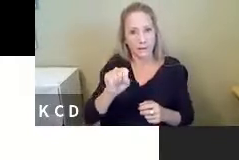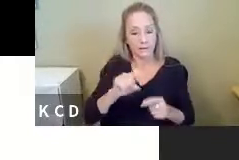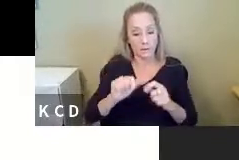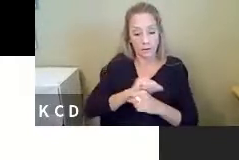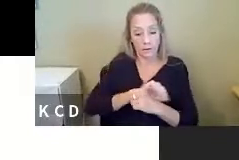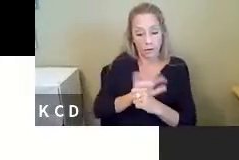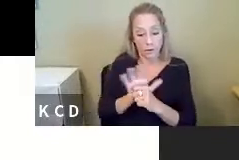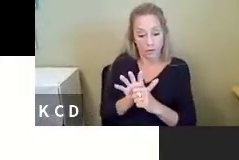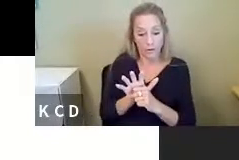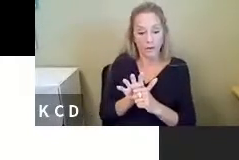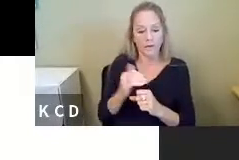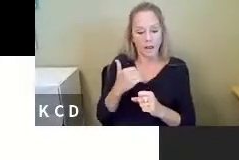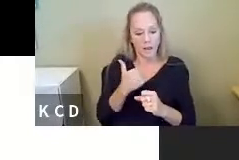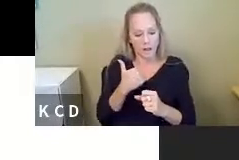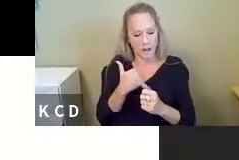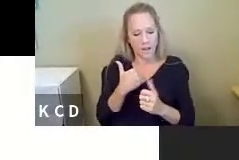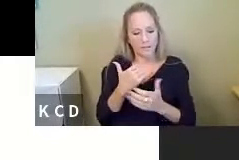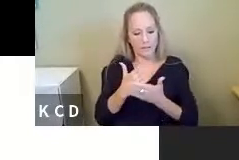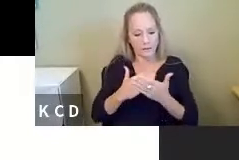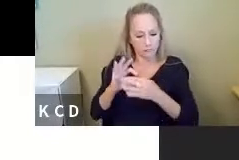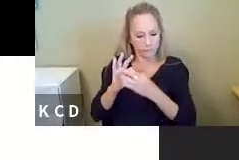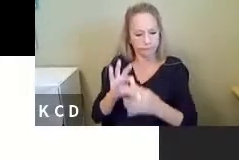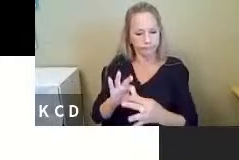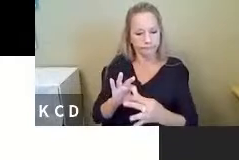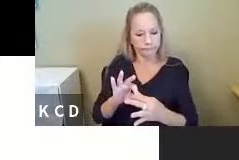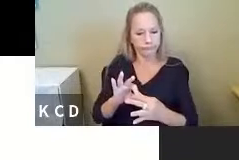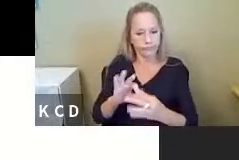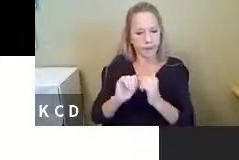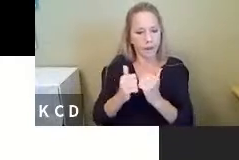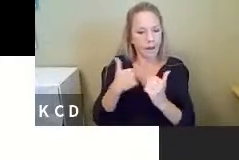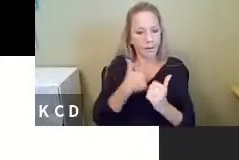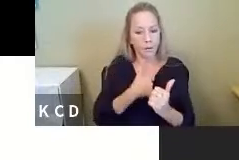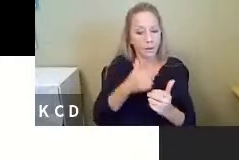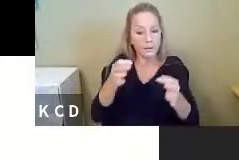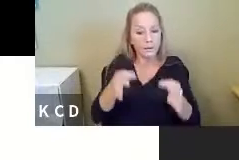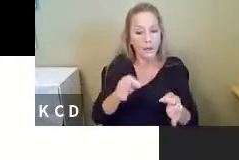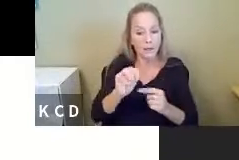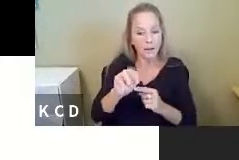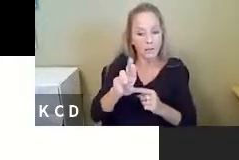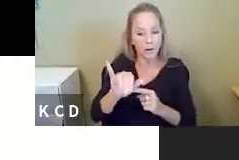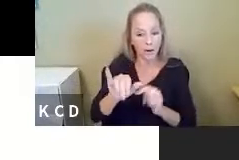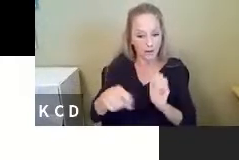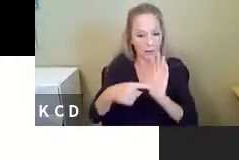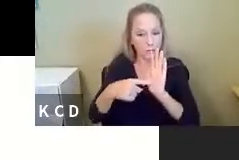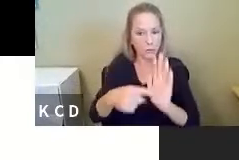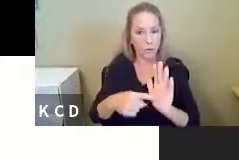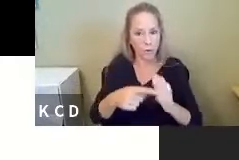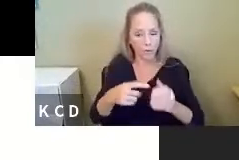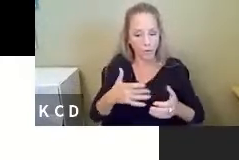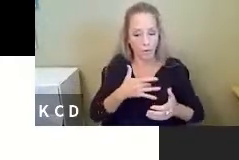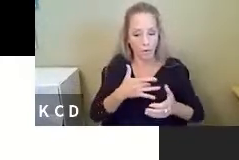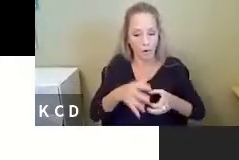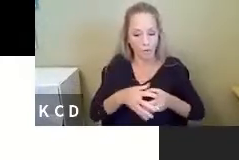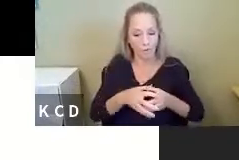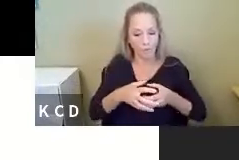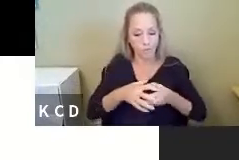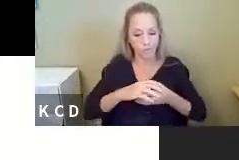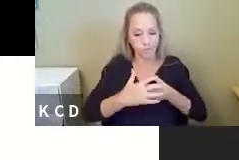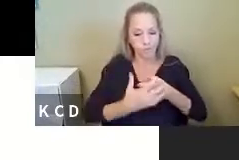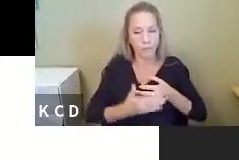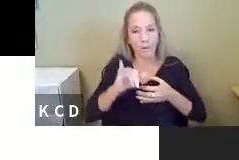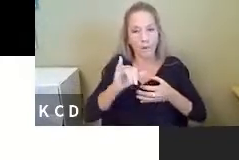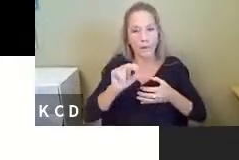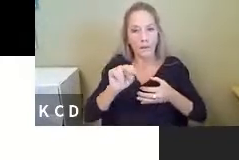by MRI. MRI is a picture of the heart that can show this type of inflammation. I need to be very clear